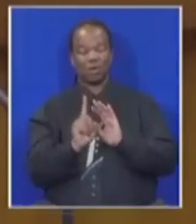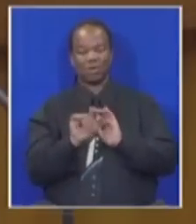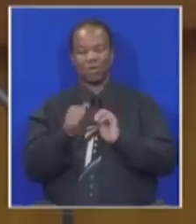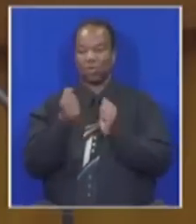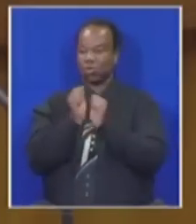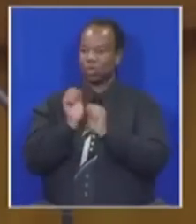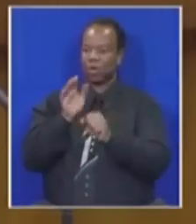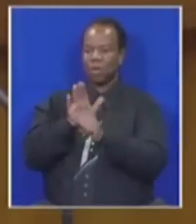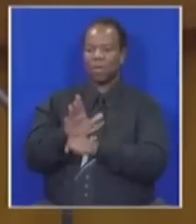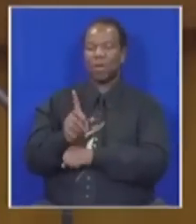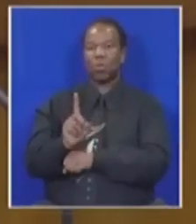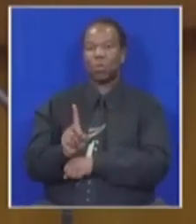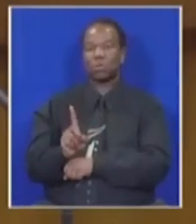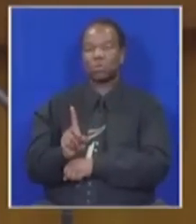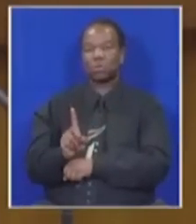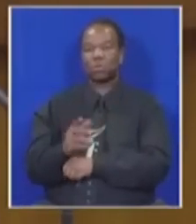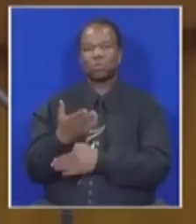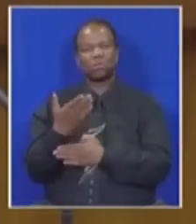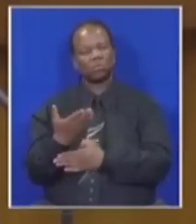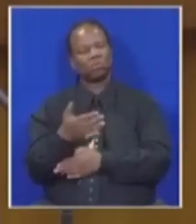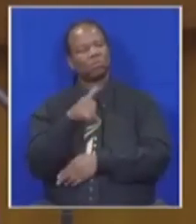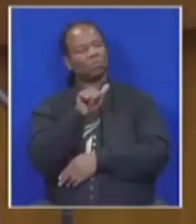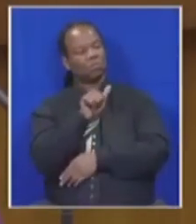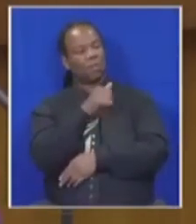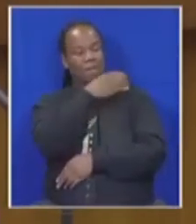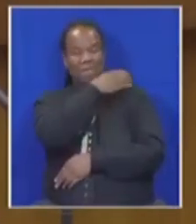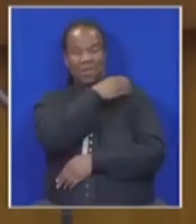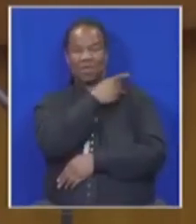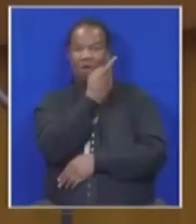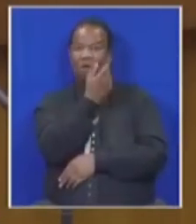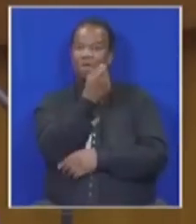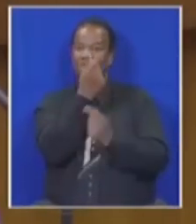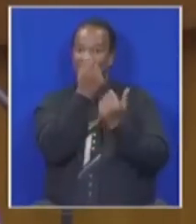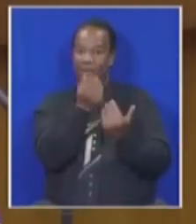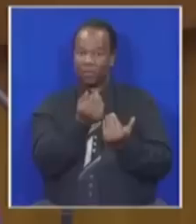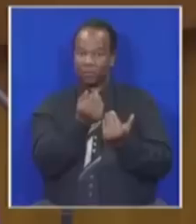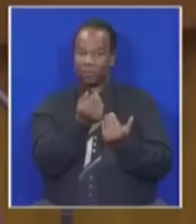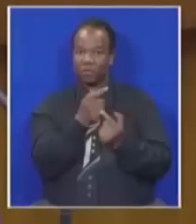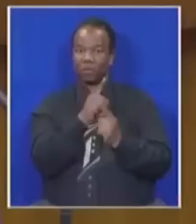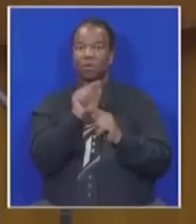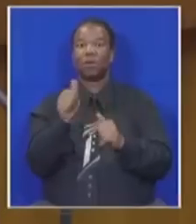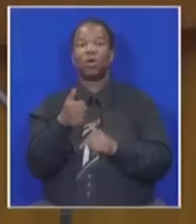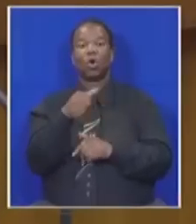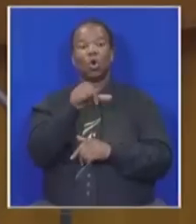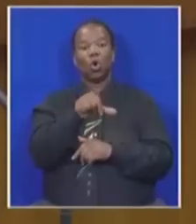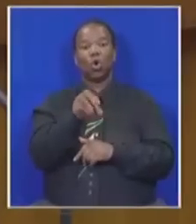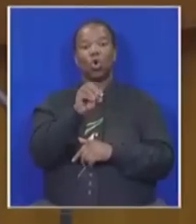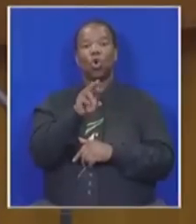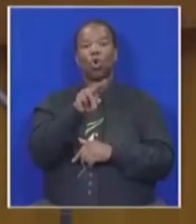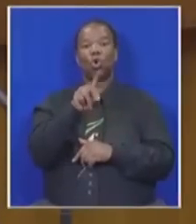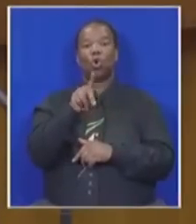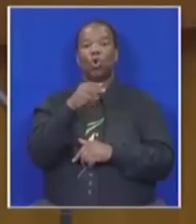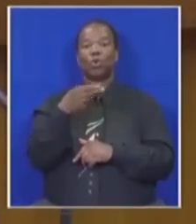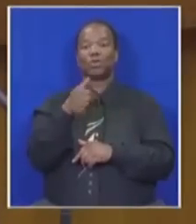democracy. The only reason why Minister of Finance Pravin Gordhan was charged is because the